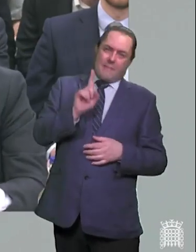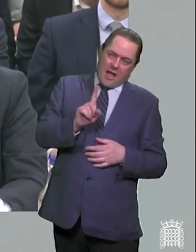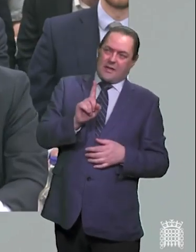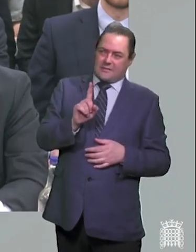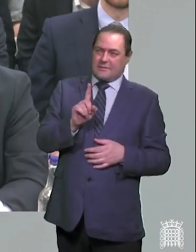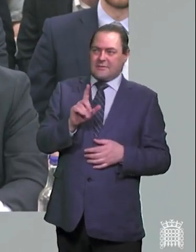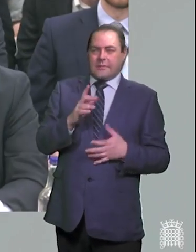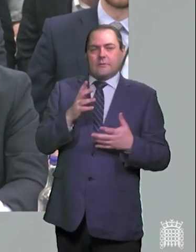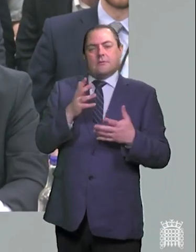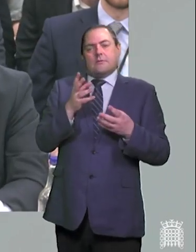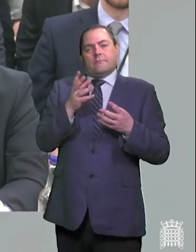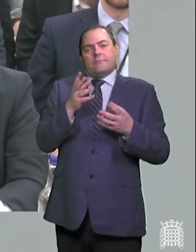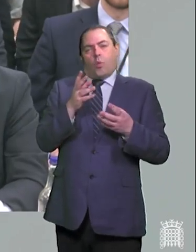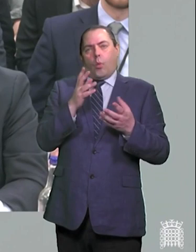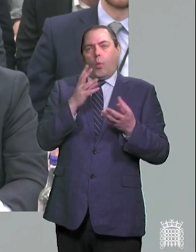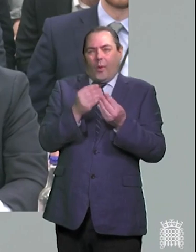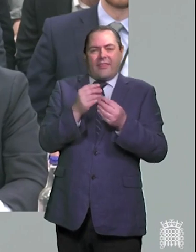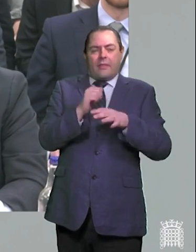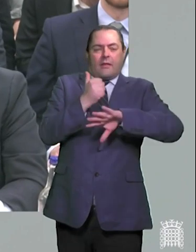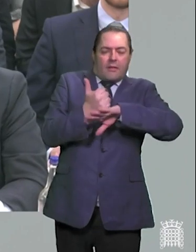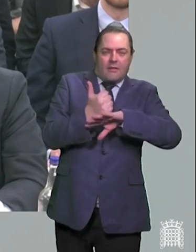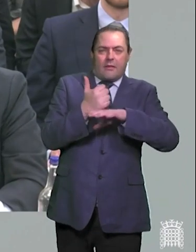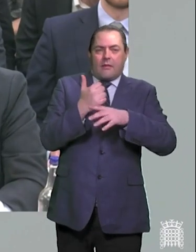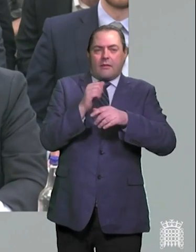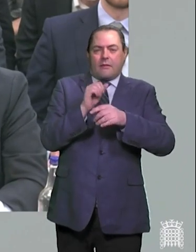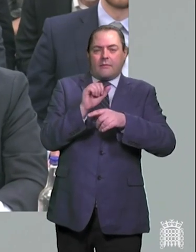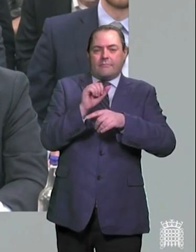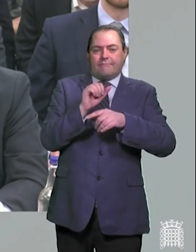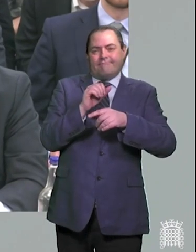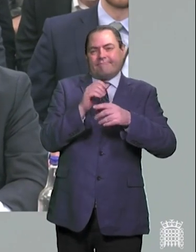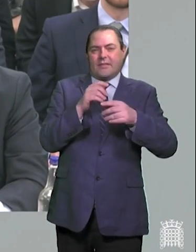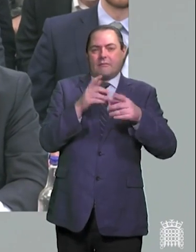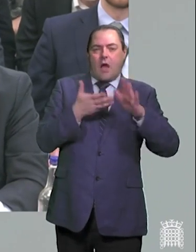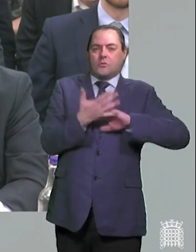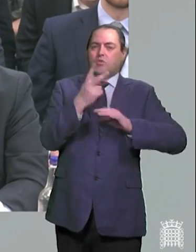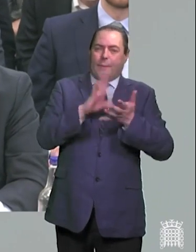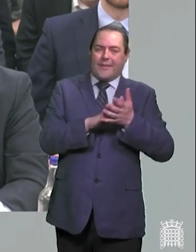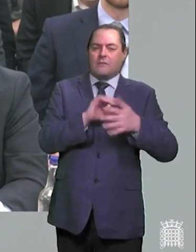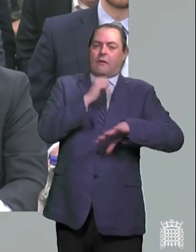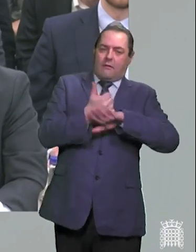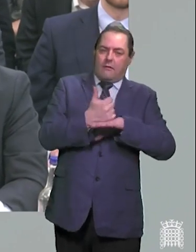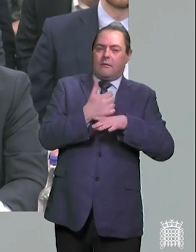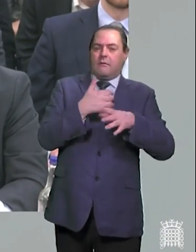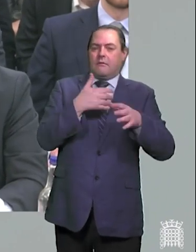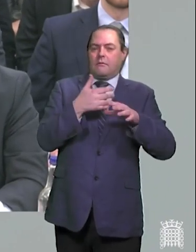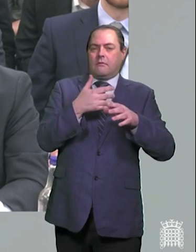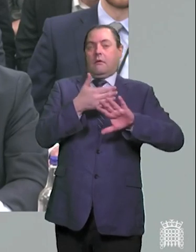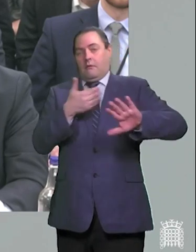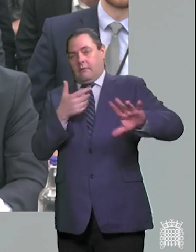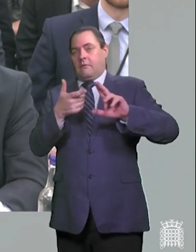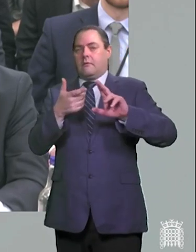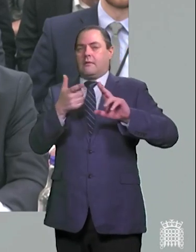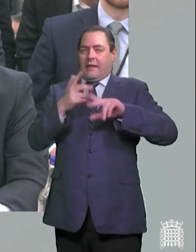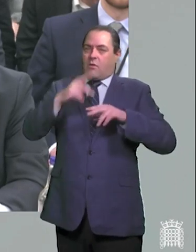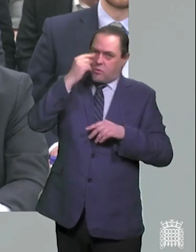with mitigations and with social distancing where possible, as